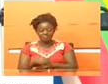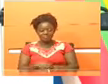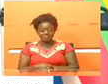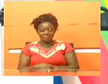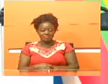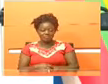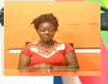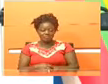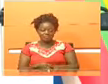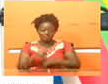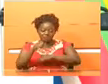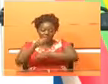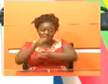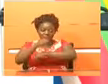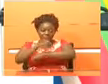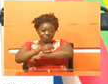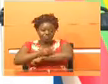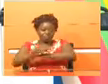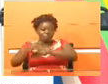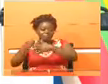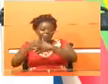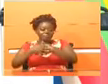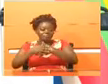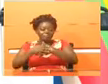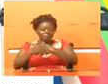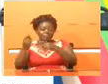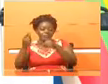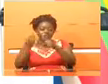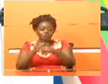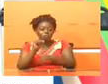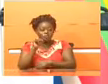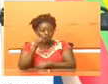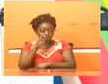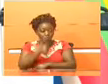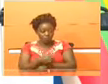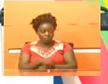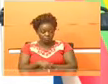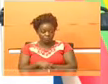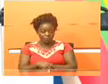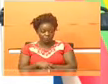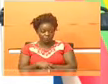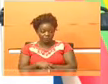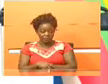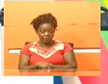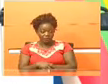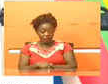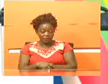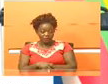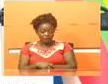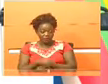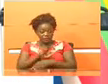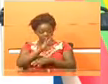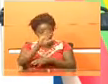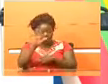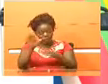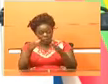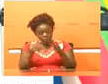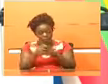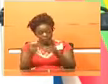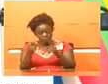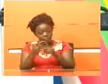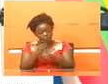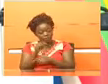2021. This school should close from tomorrow, all of them. From